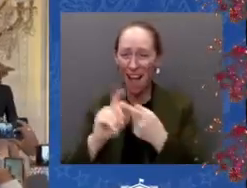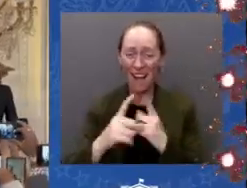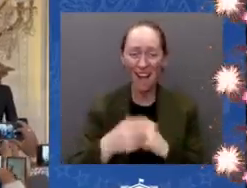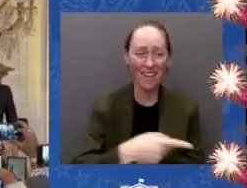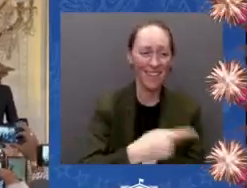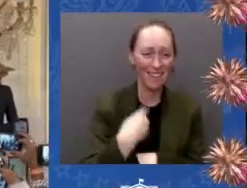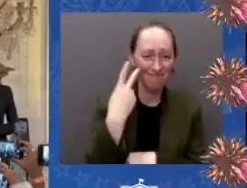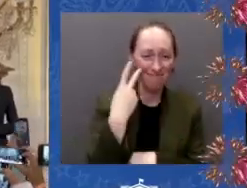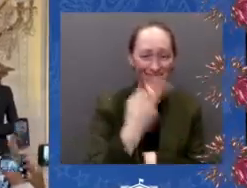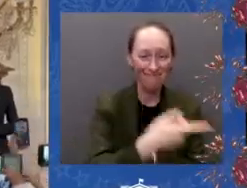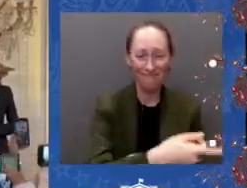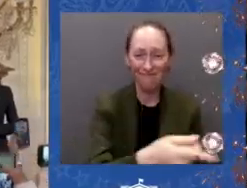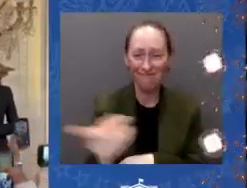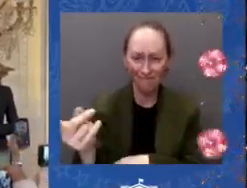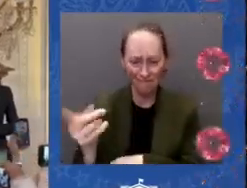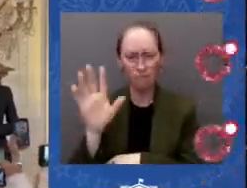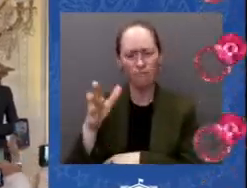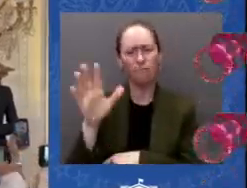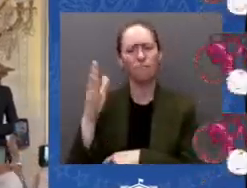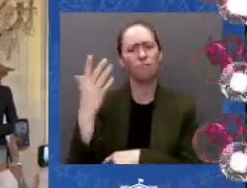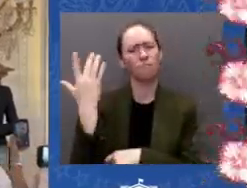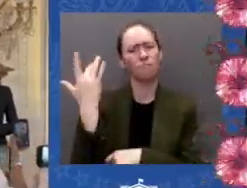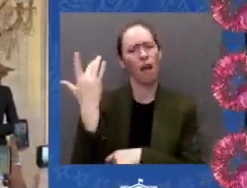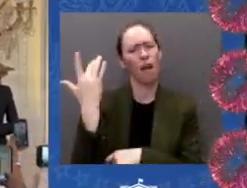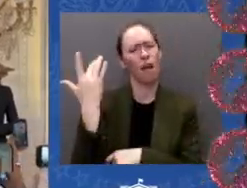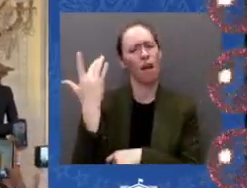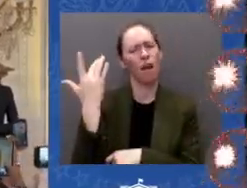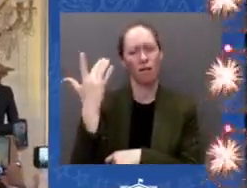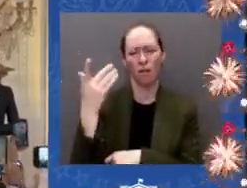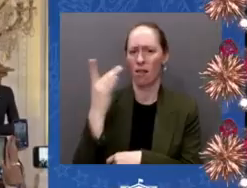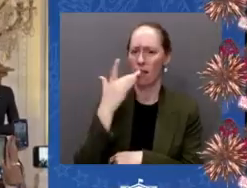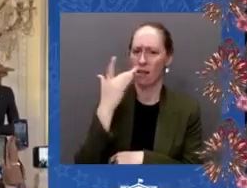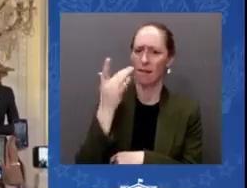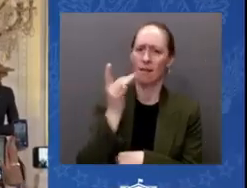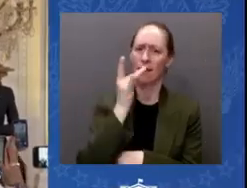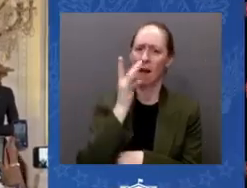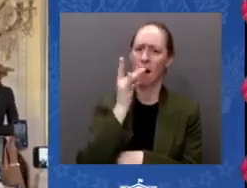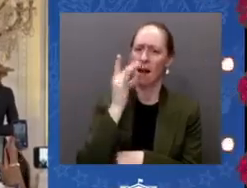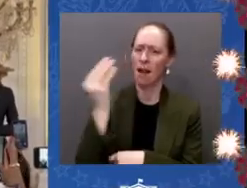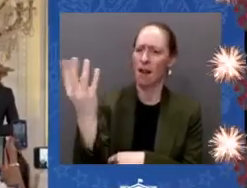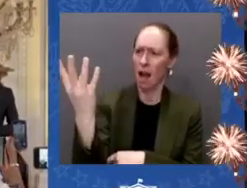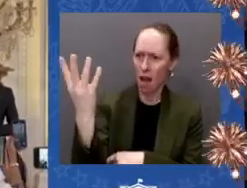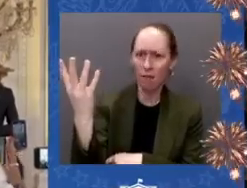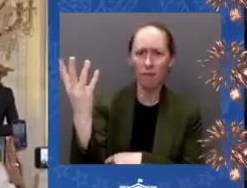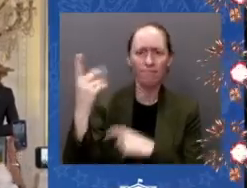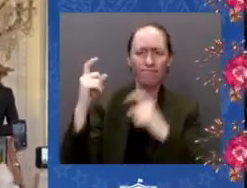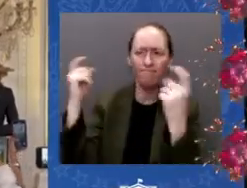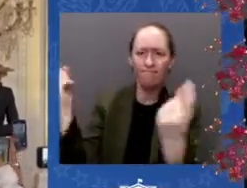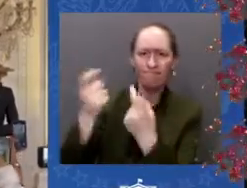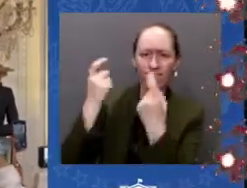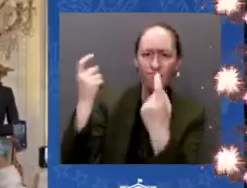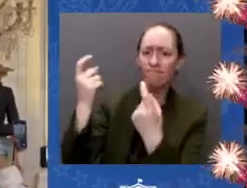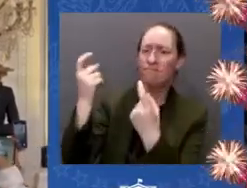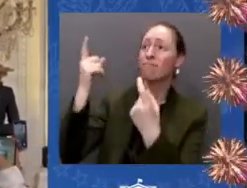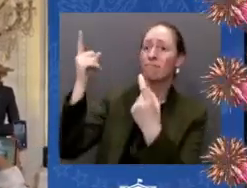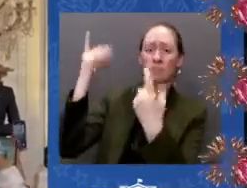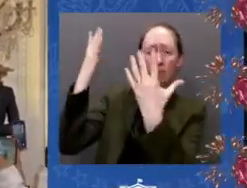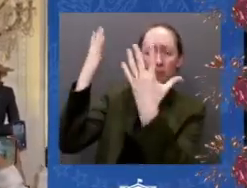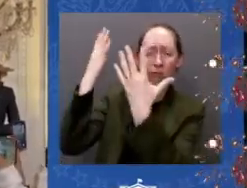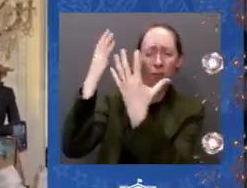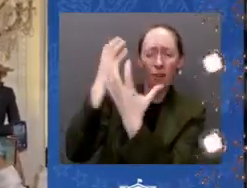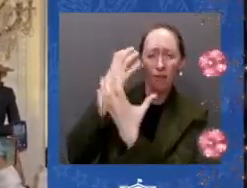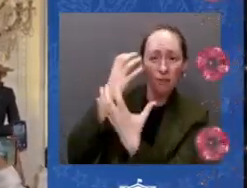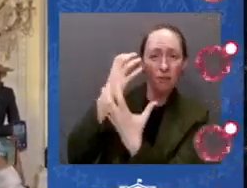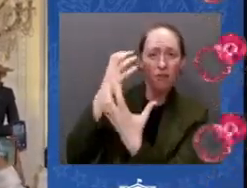moon is hardest to find? Because that's when we need it most. When we realize